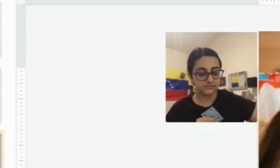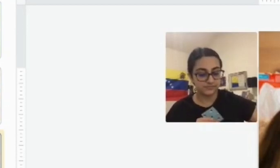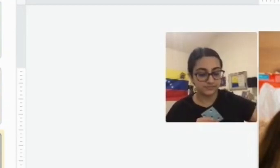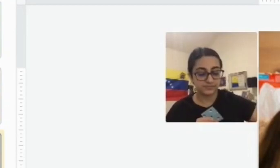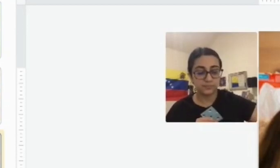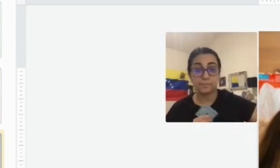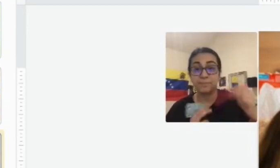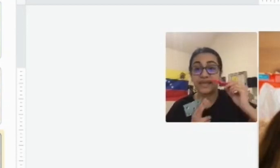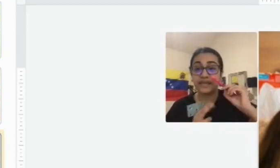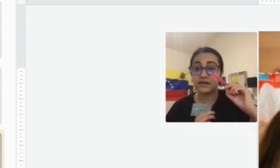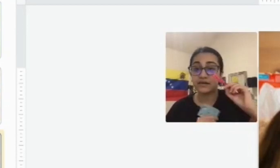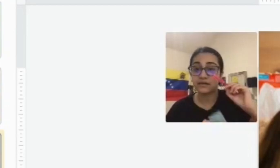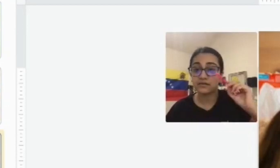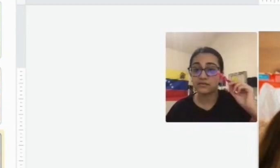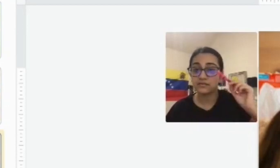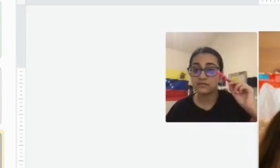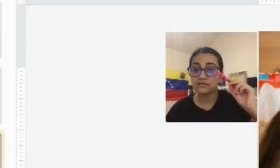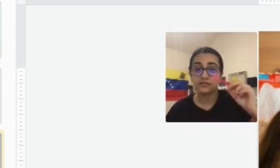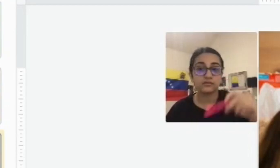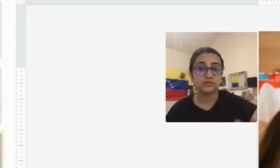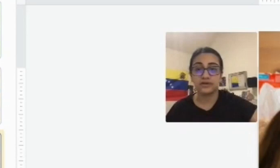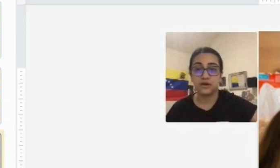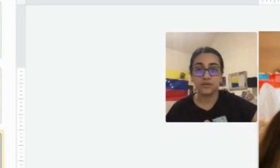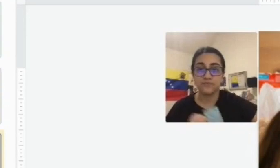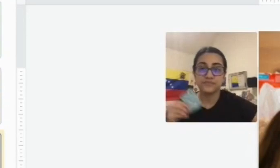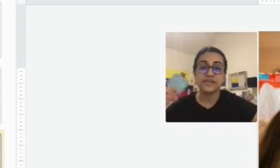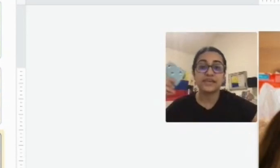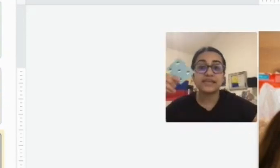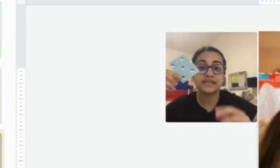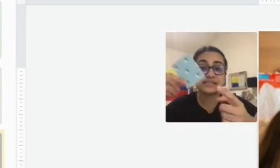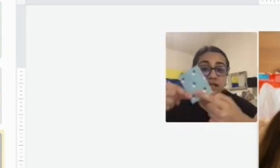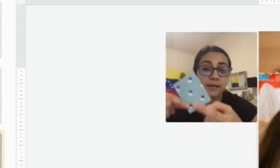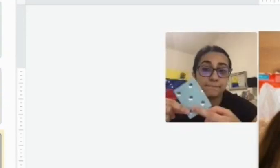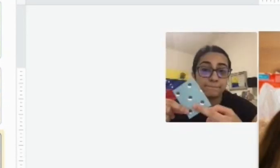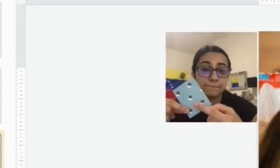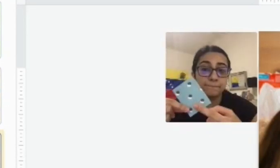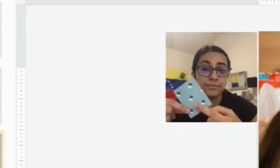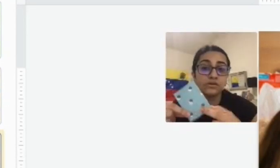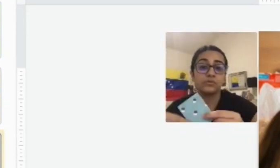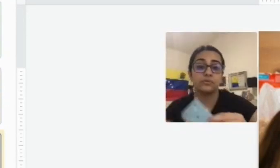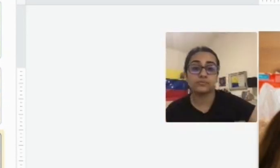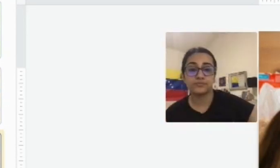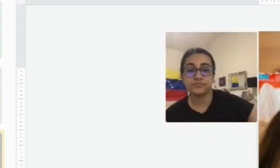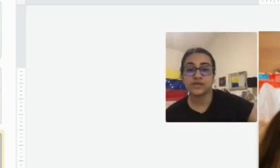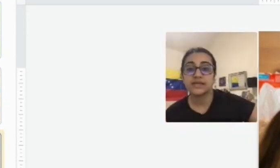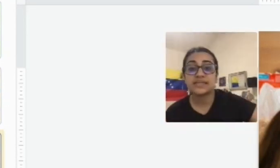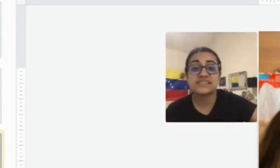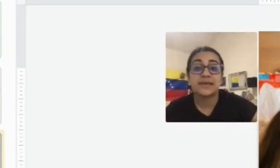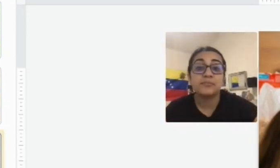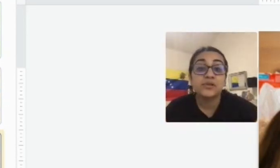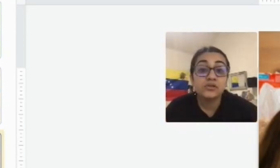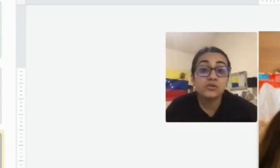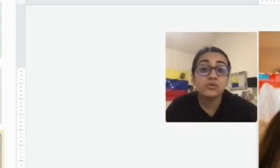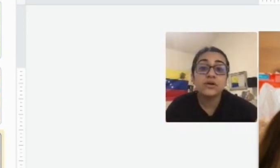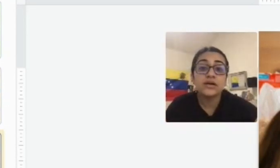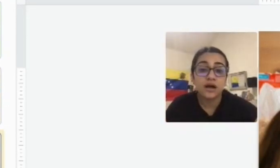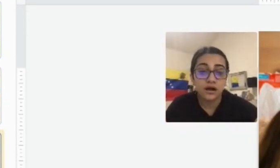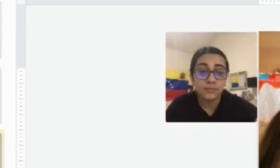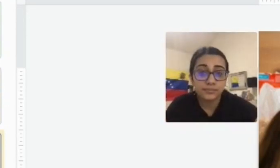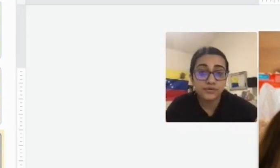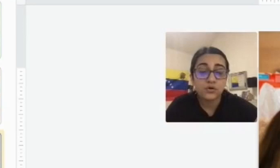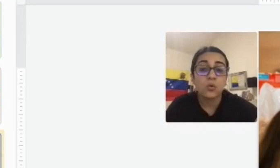Is it pink? No, it is blue. It is a